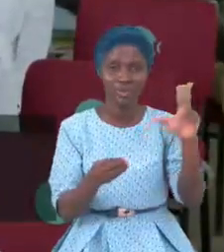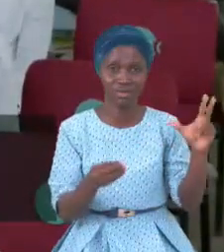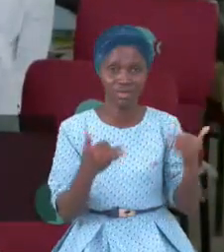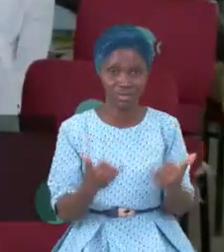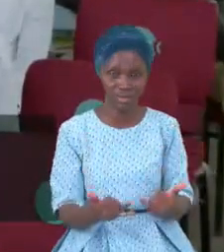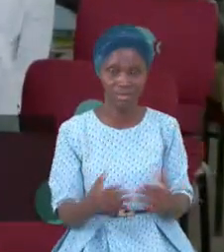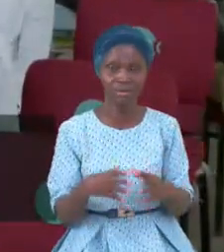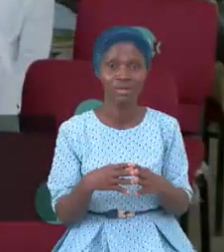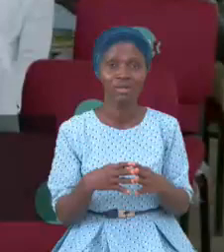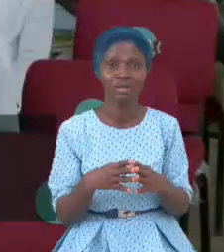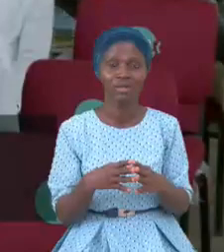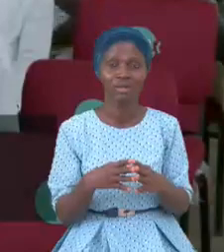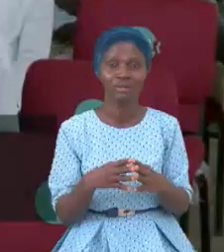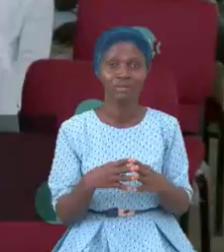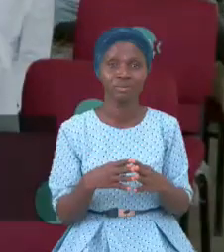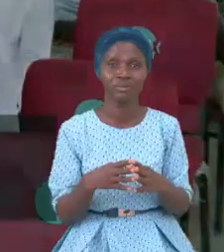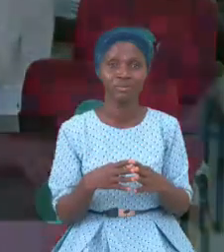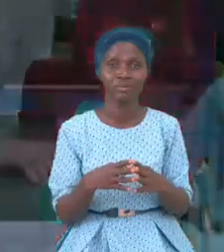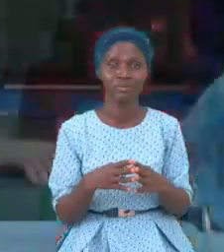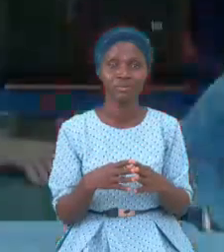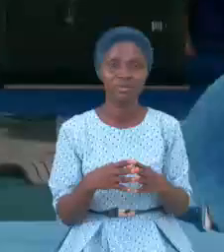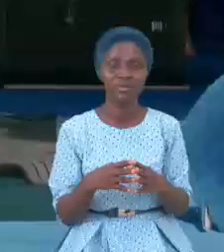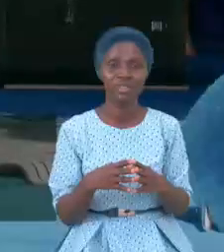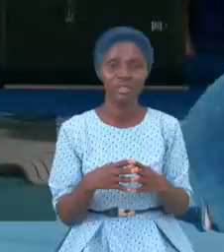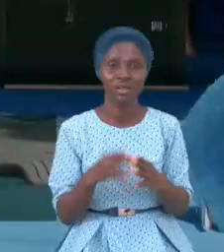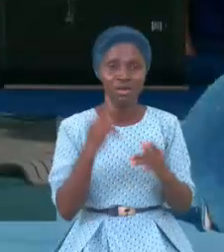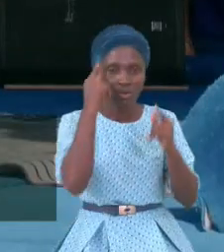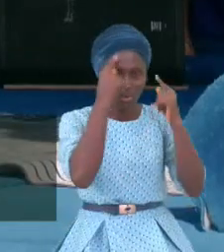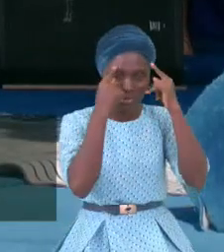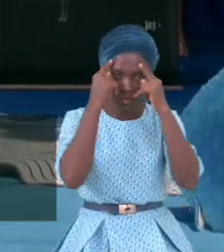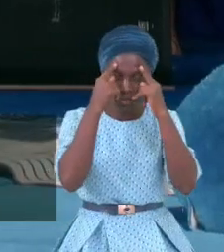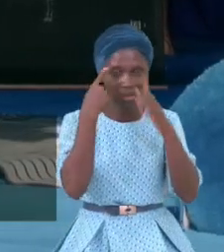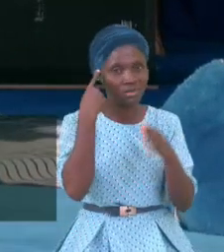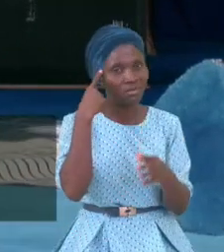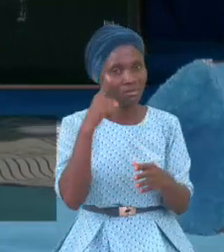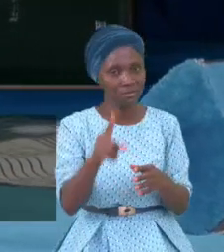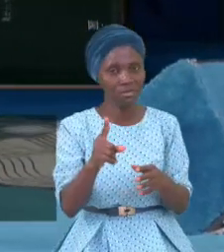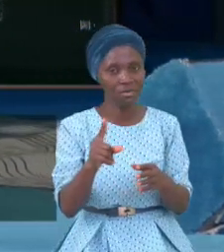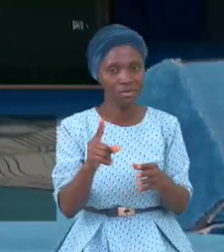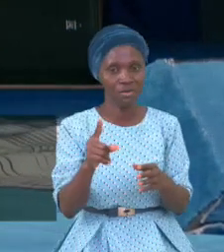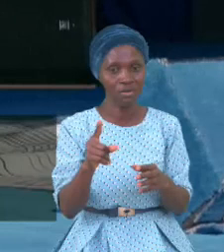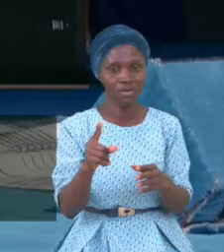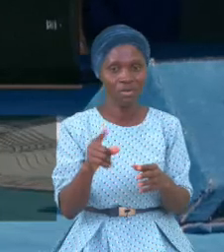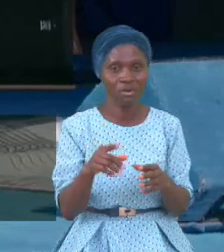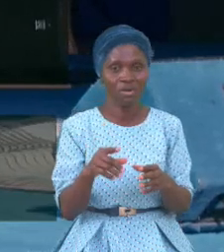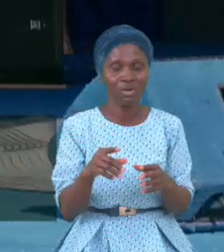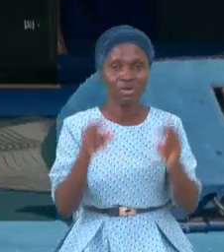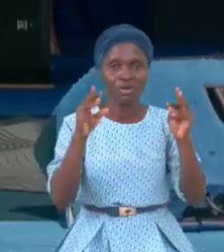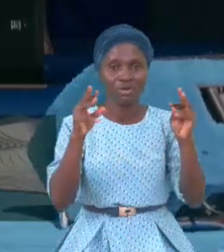we're looking at concern for mastery over the fleshly